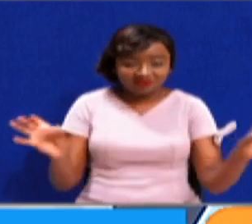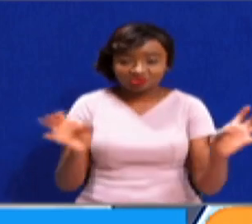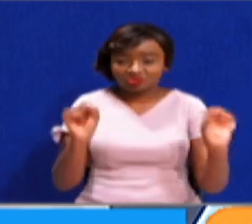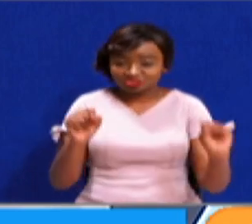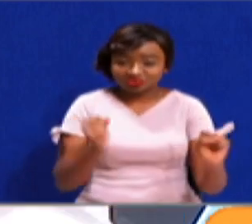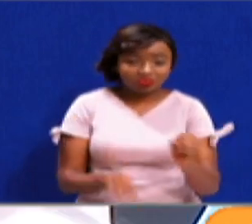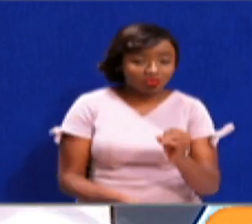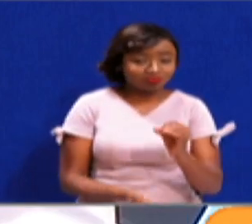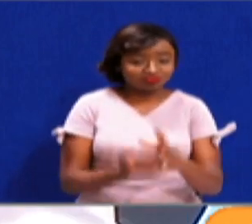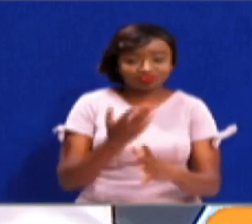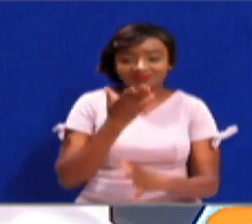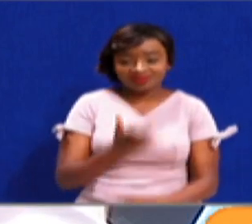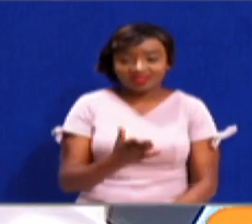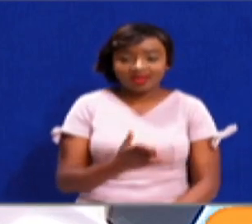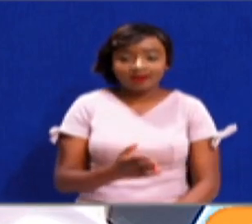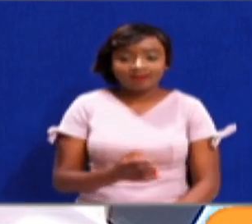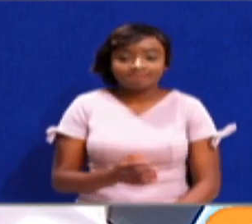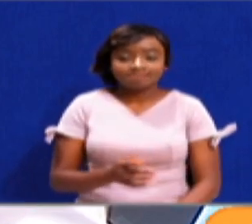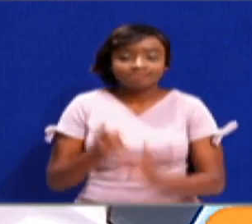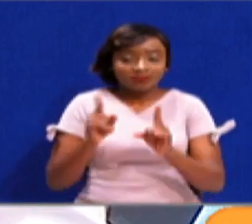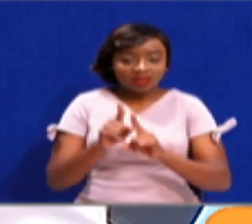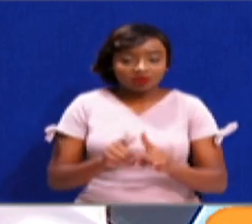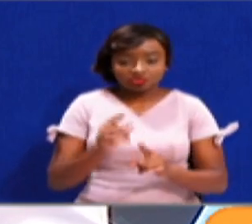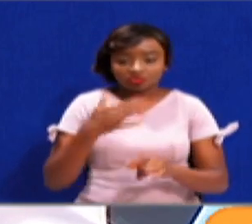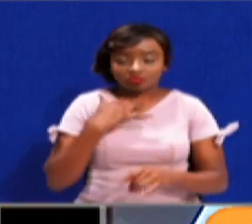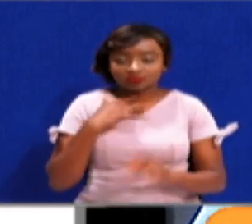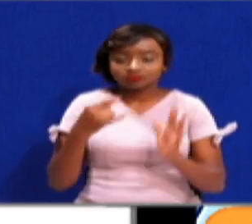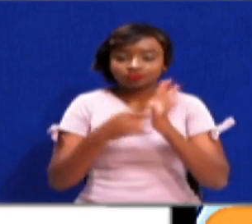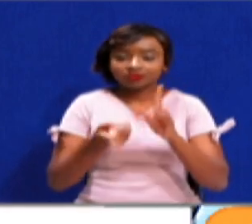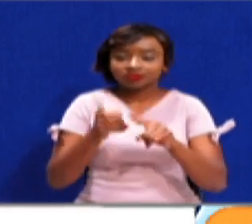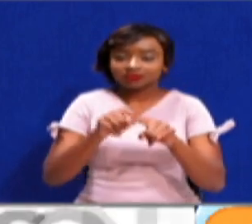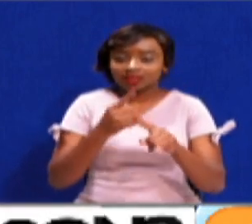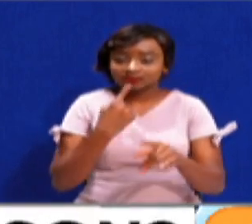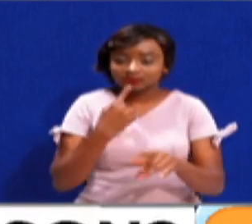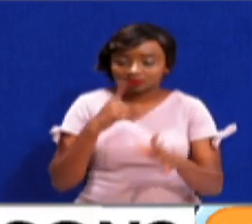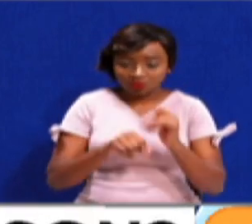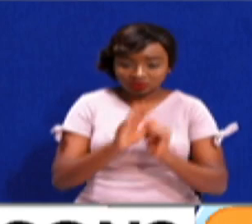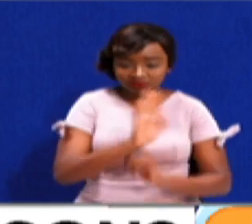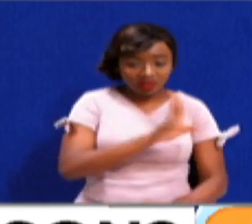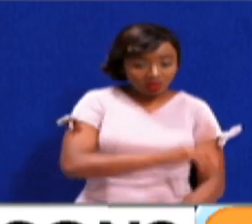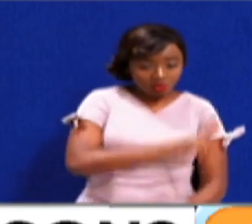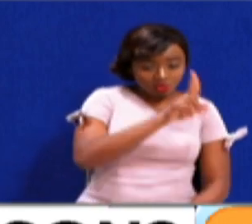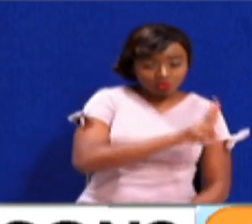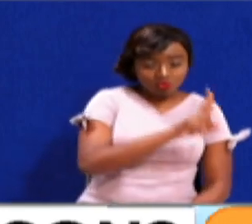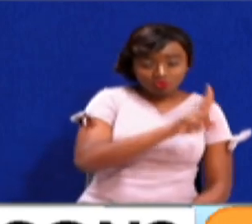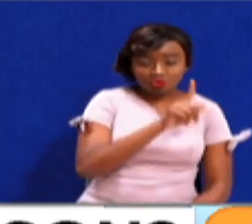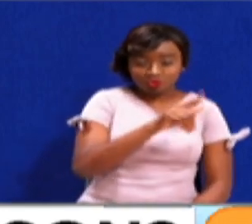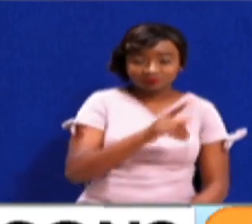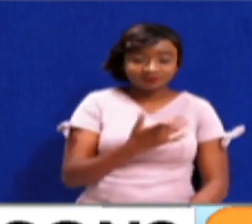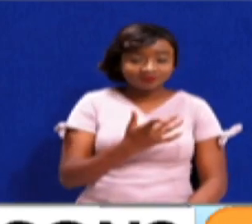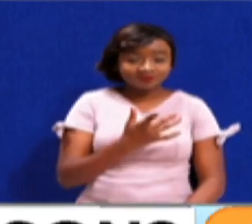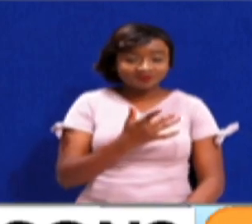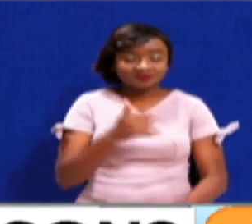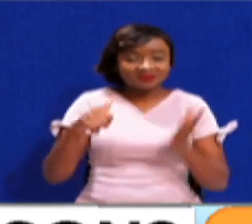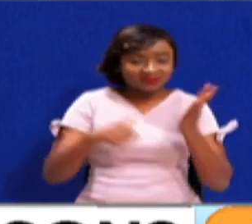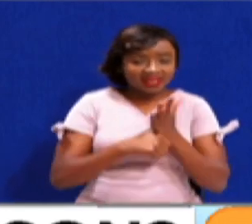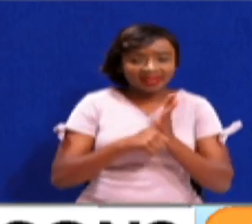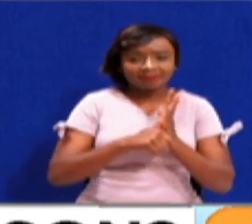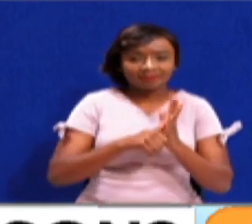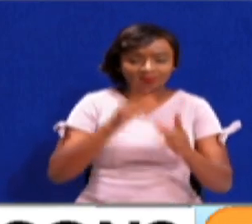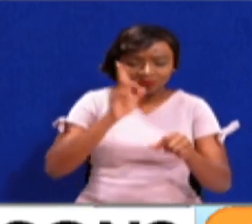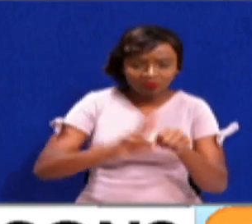seen around this revenue question. And just agreeing with you, Jamila, I think that the president, to the extent that his name name has been bandied about in that exactly. house